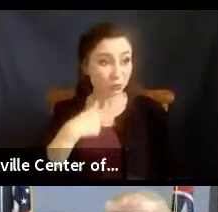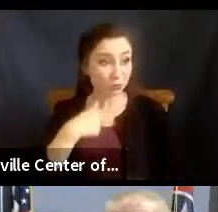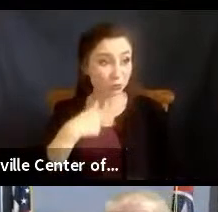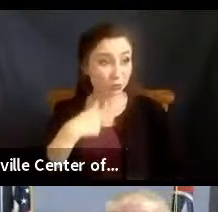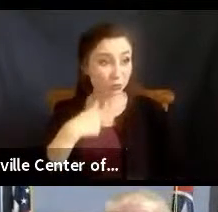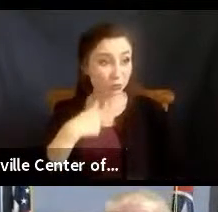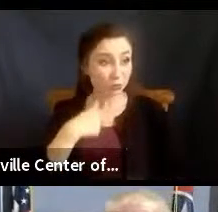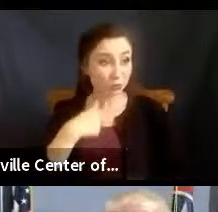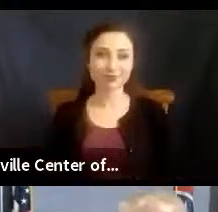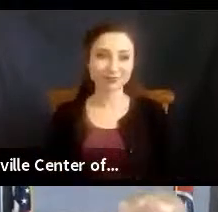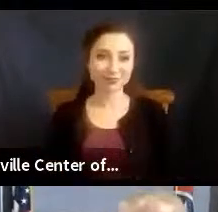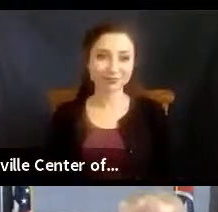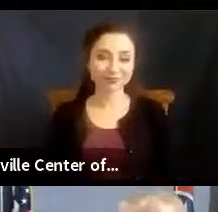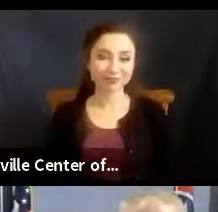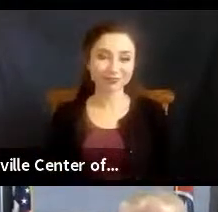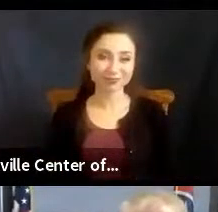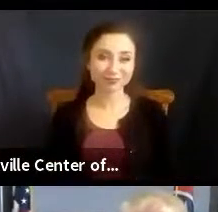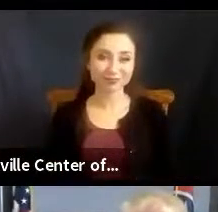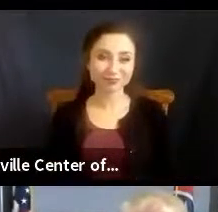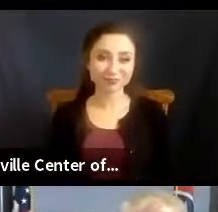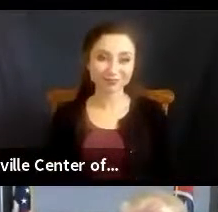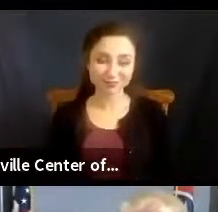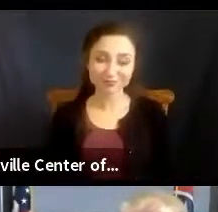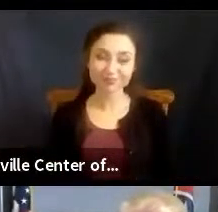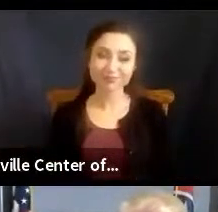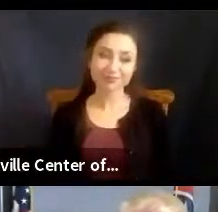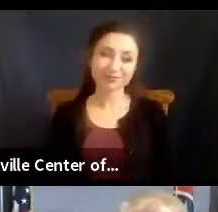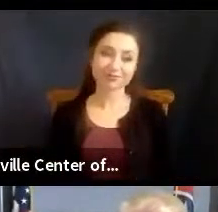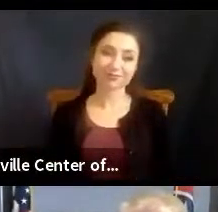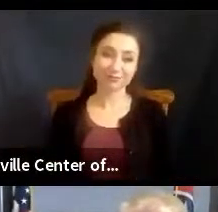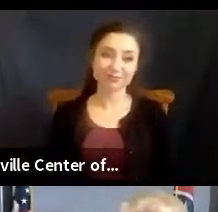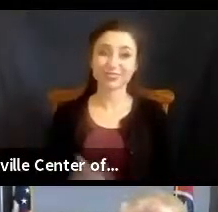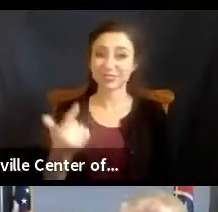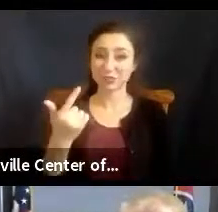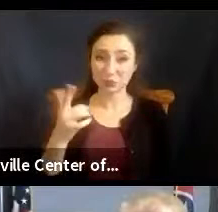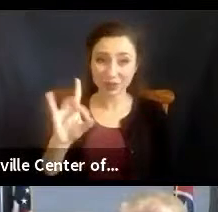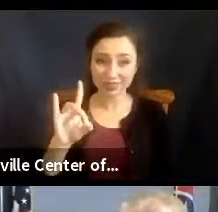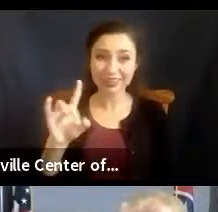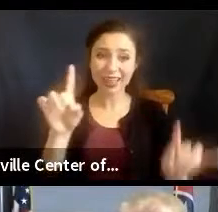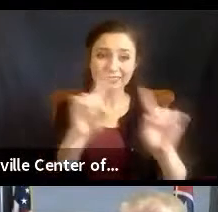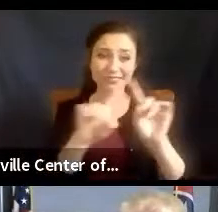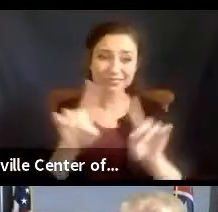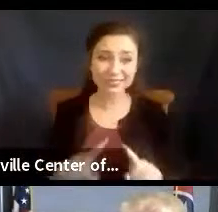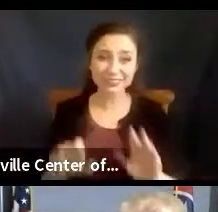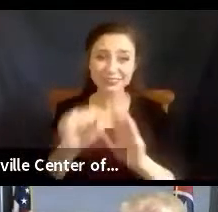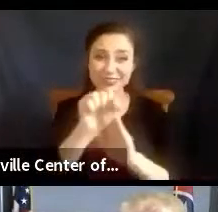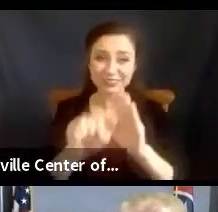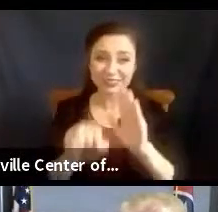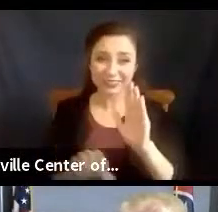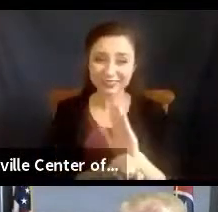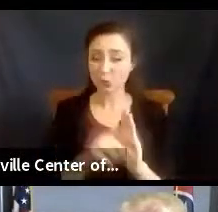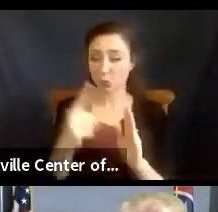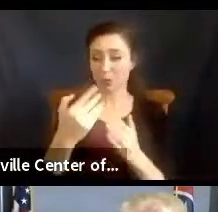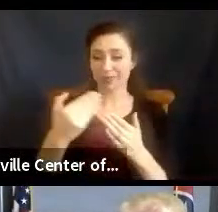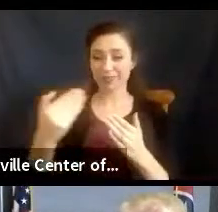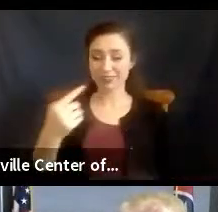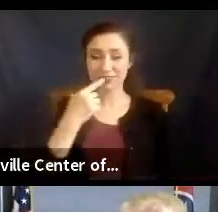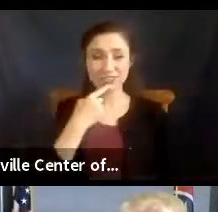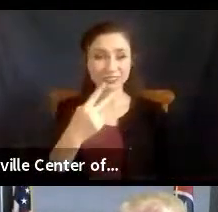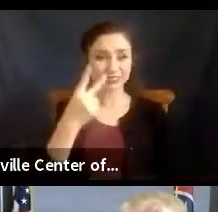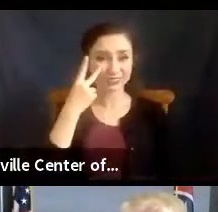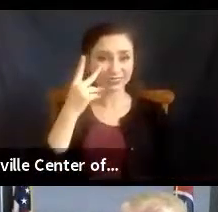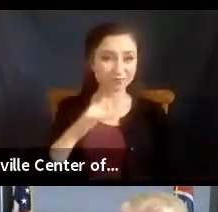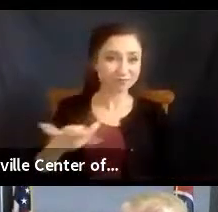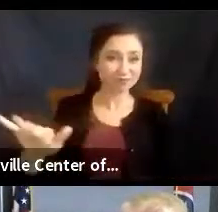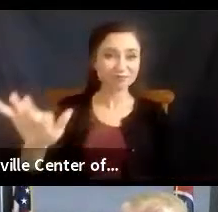good. And 28 states. And the thing she said she has seen across as she looked at how the